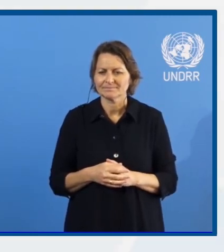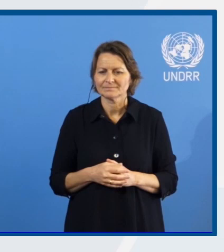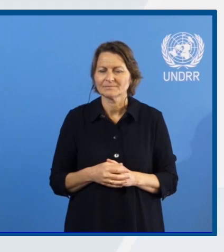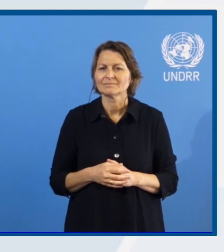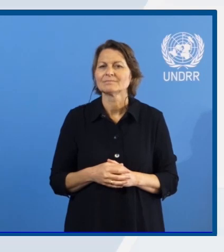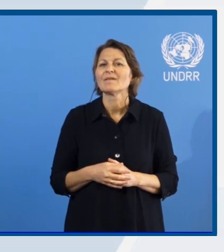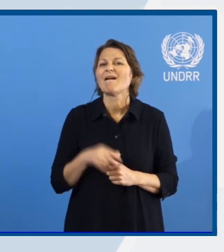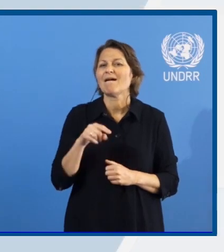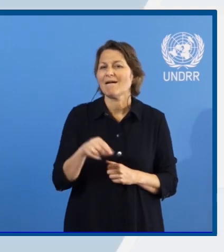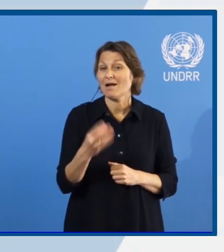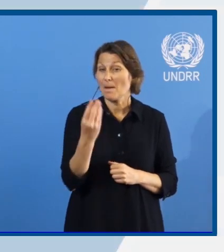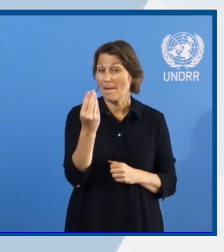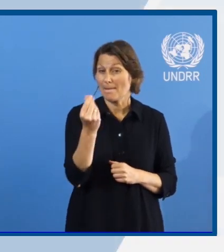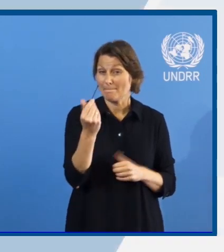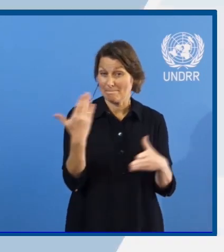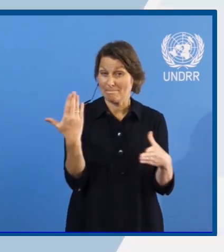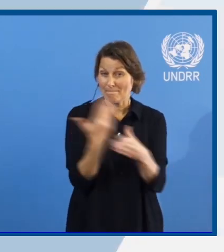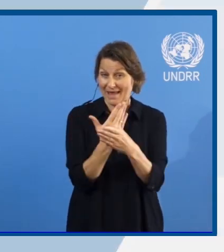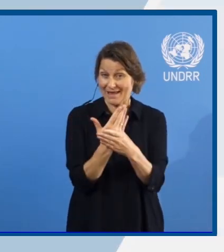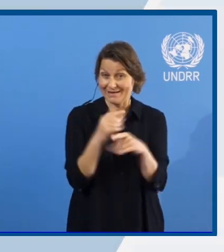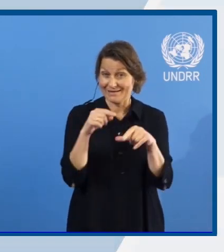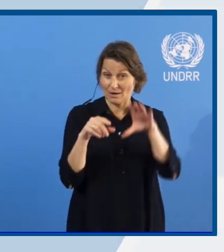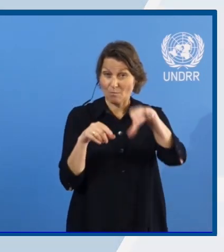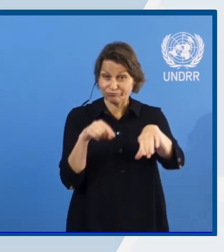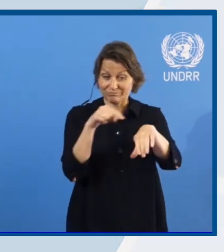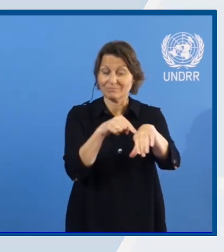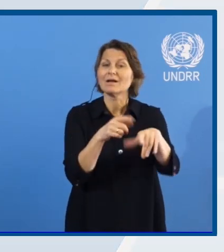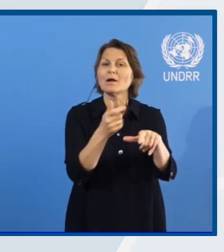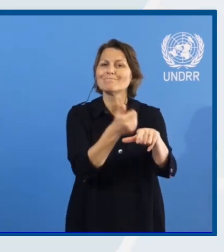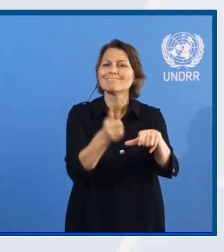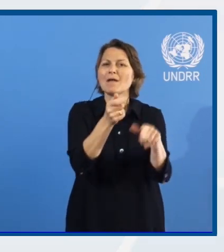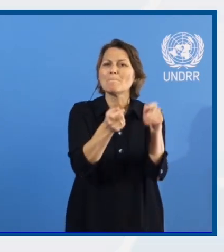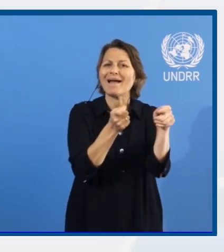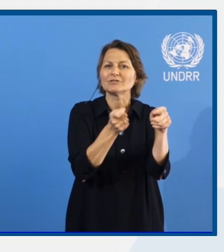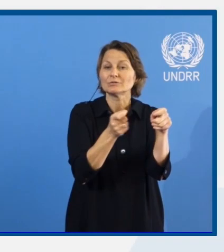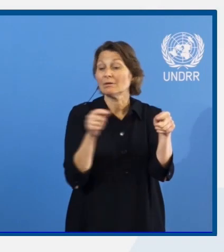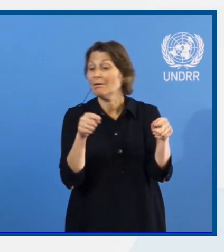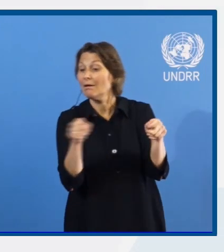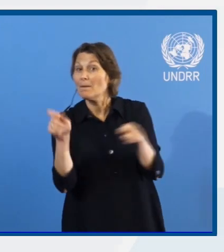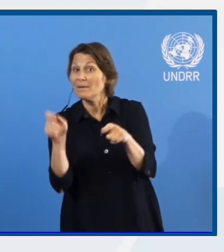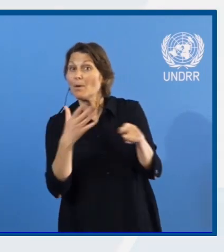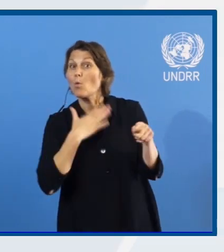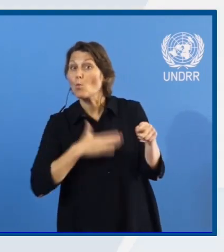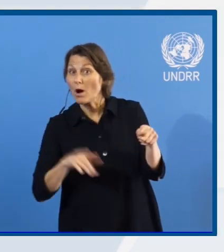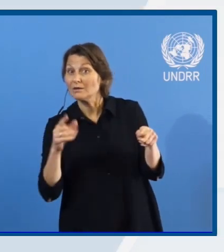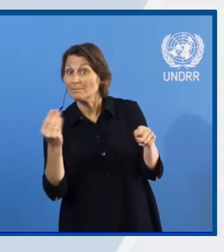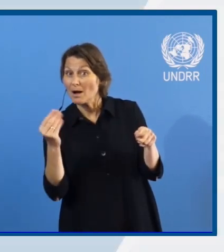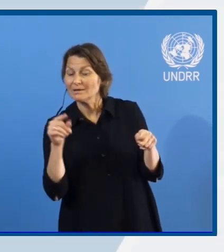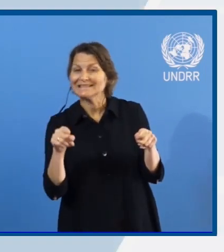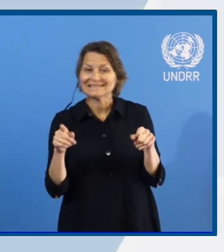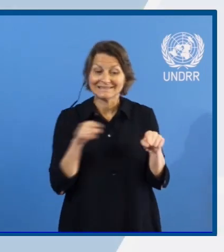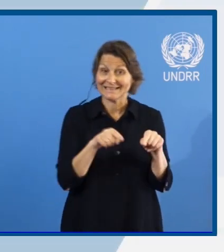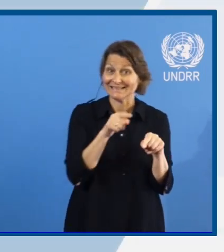not that formalized investment they have or the documents they need. So it is important, and they're not much aware